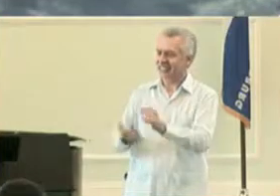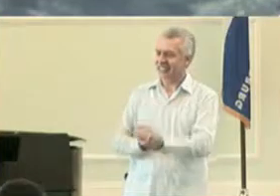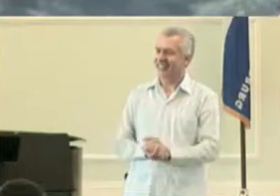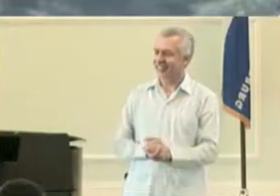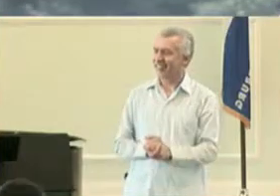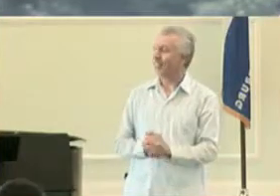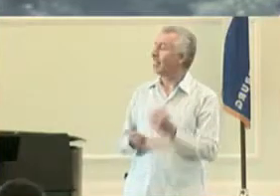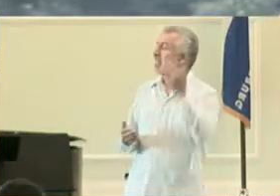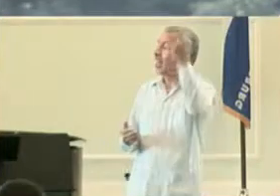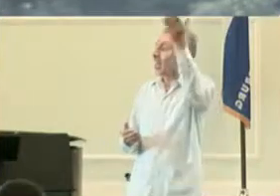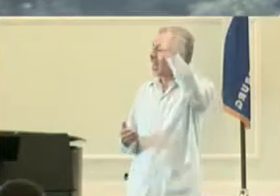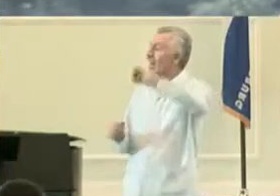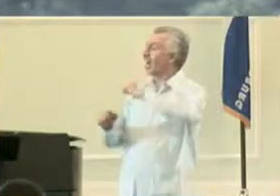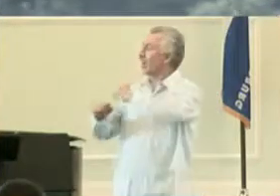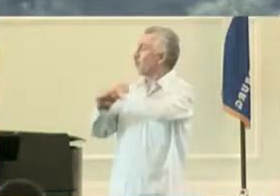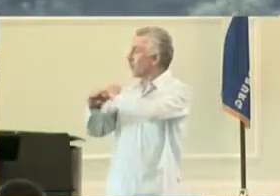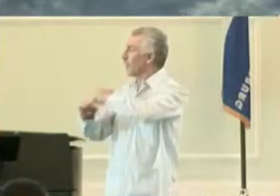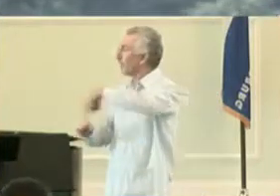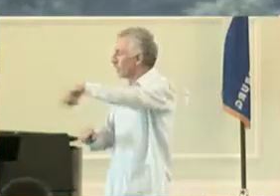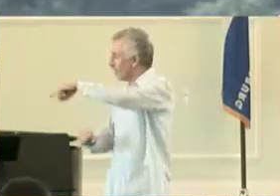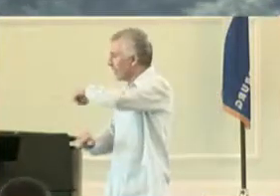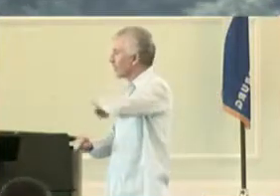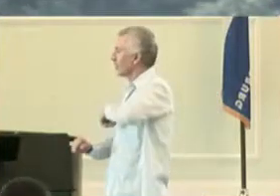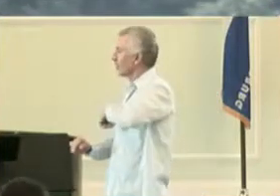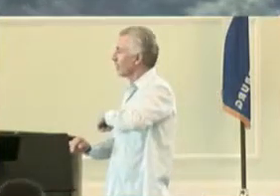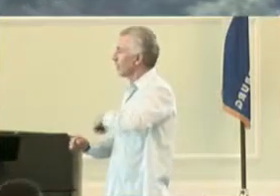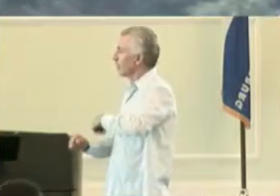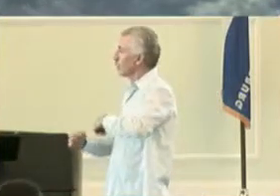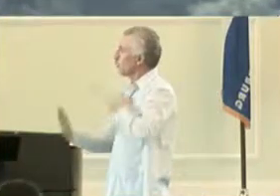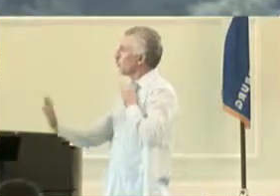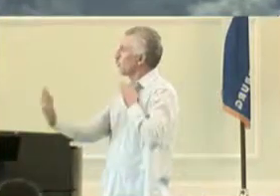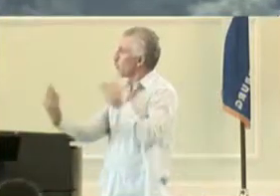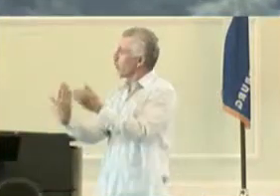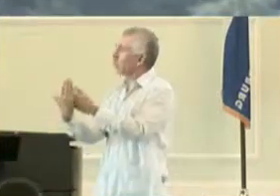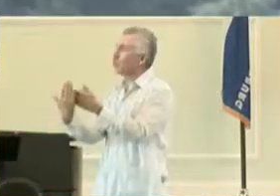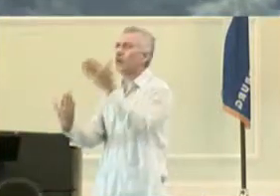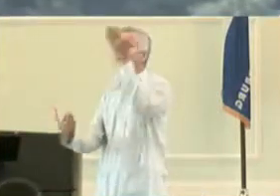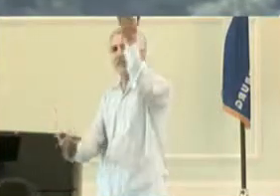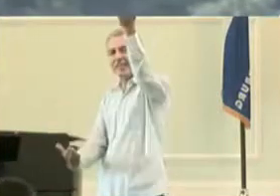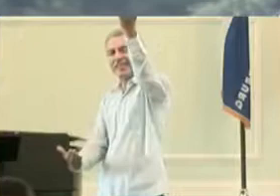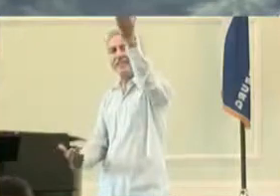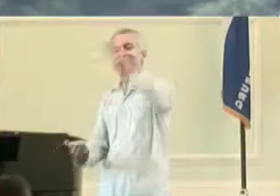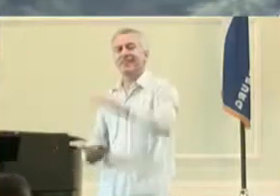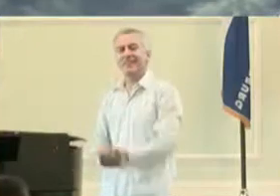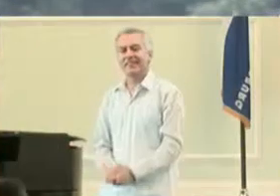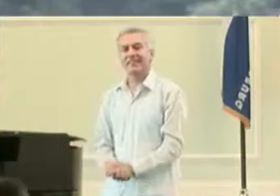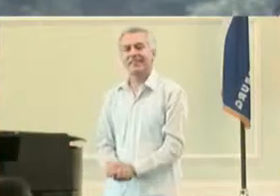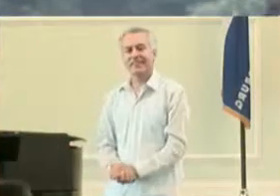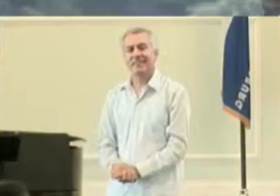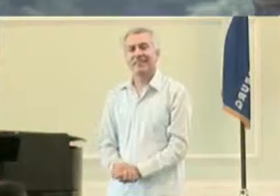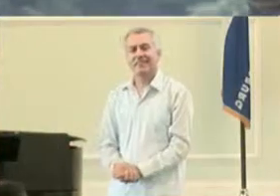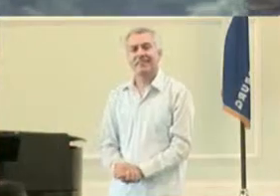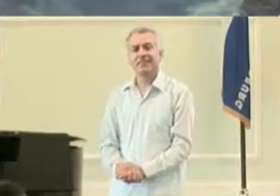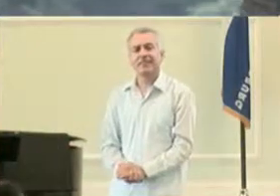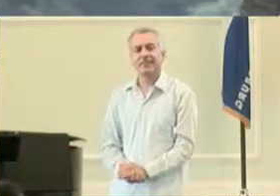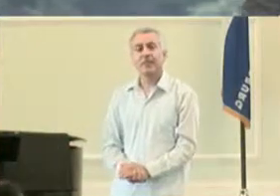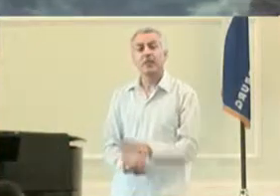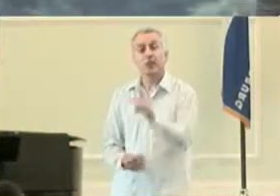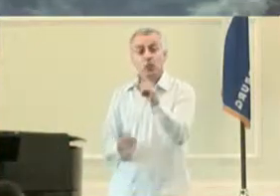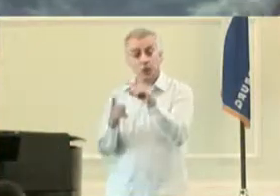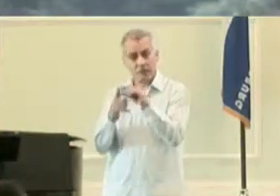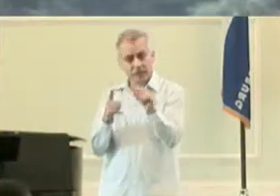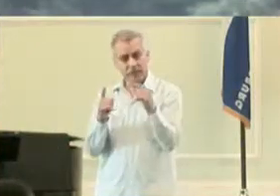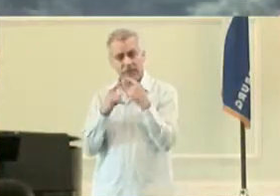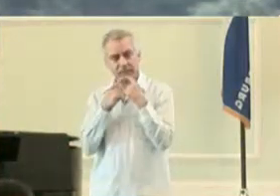us to bring us to himself. Did you know that? In fact, there's a verse in the Bible that